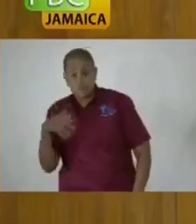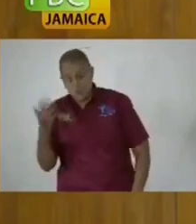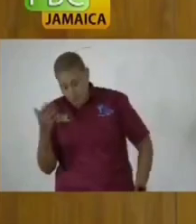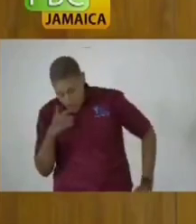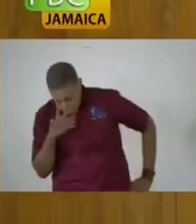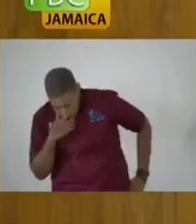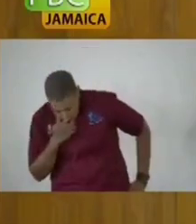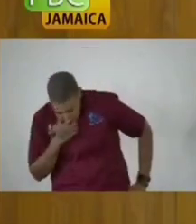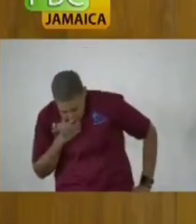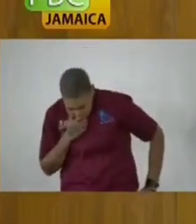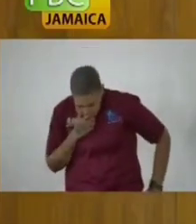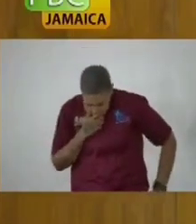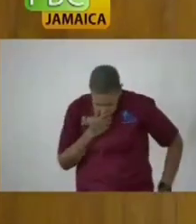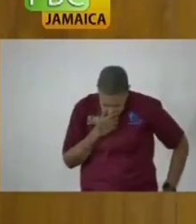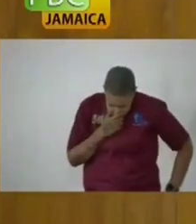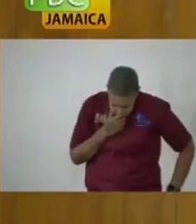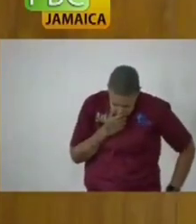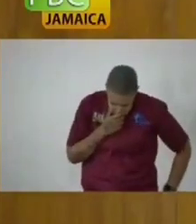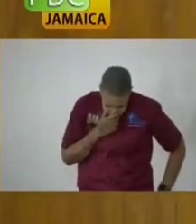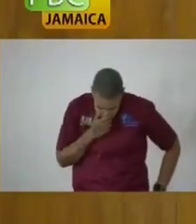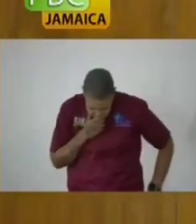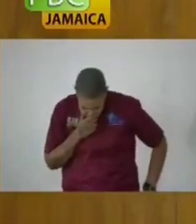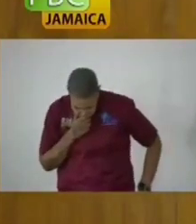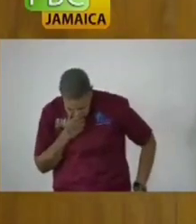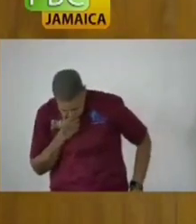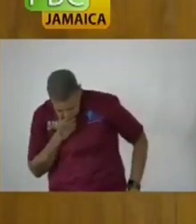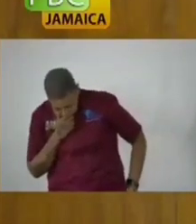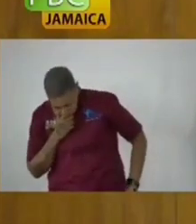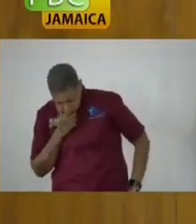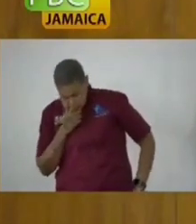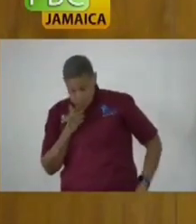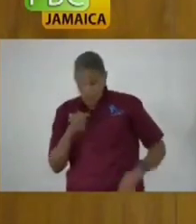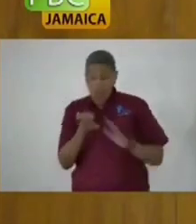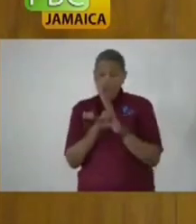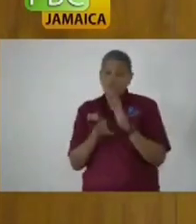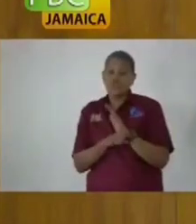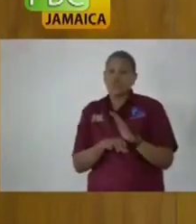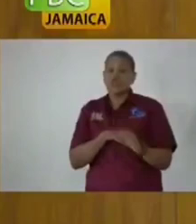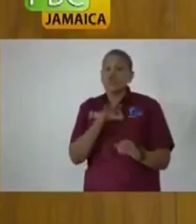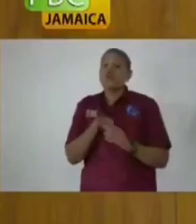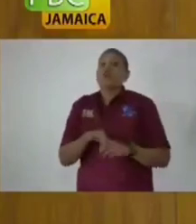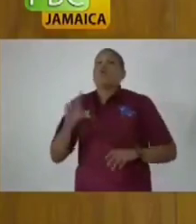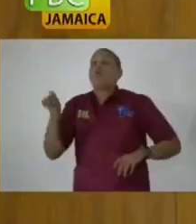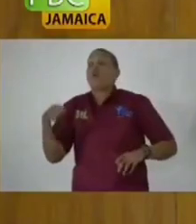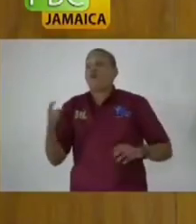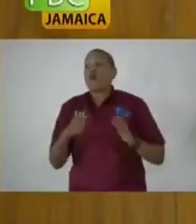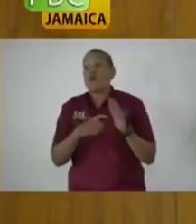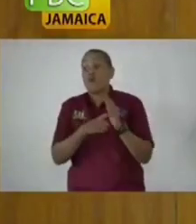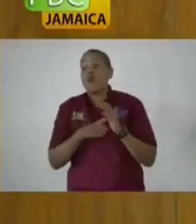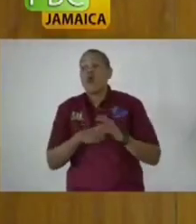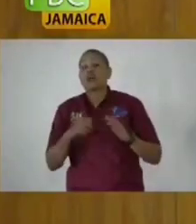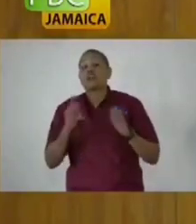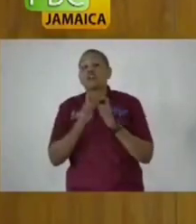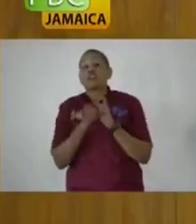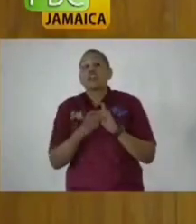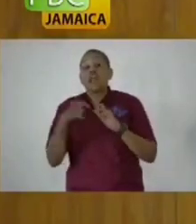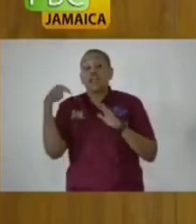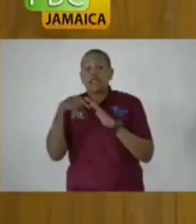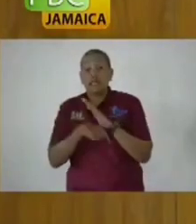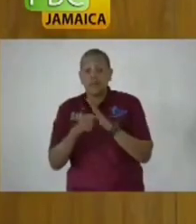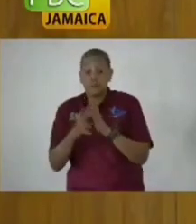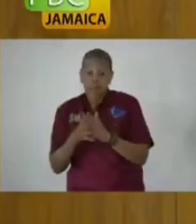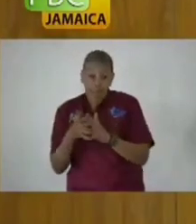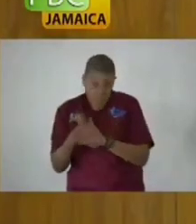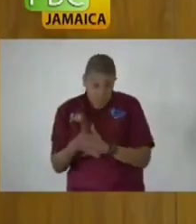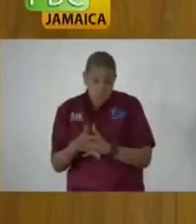a constitutional referendum is only required to change deeply entrenched provisions, of which the monarchy is